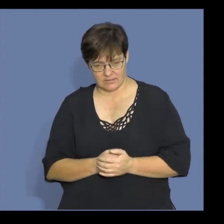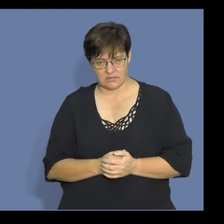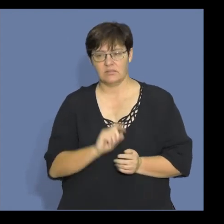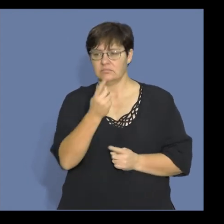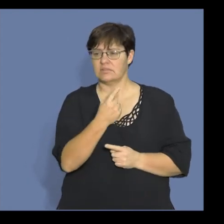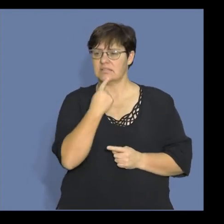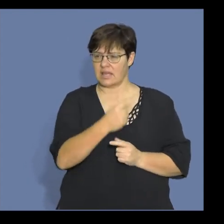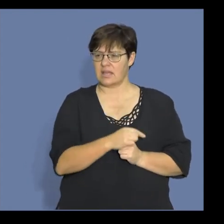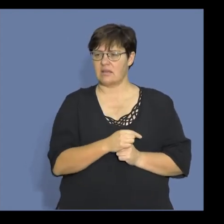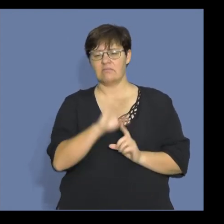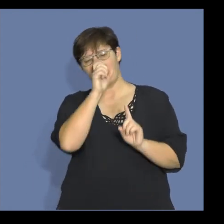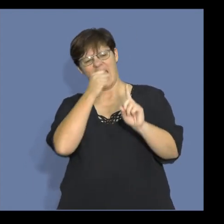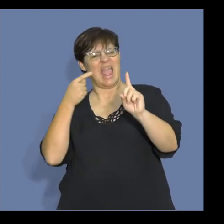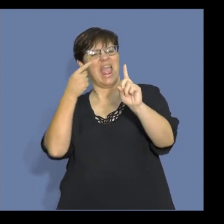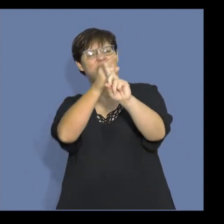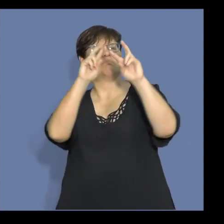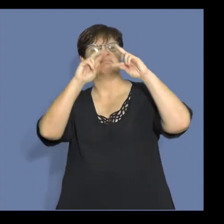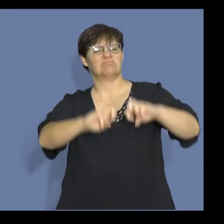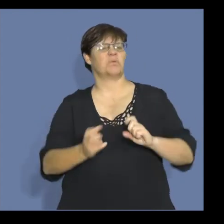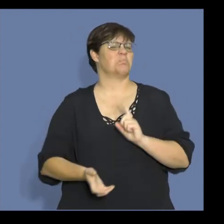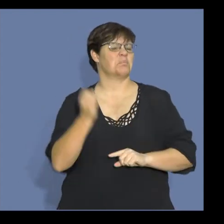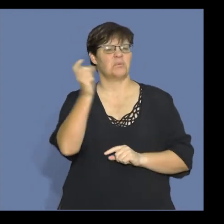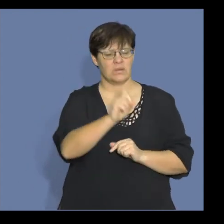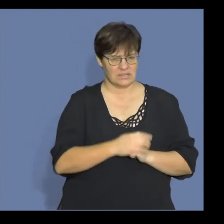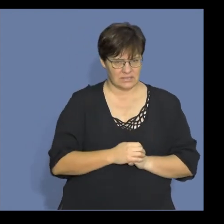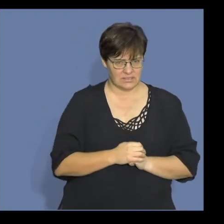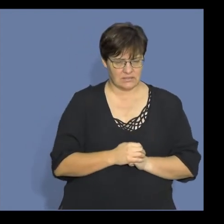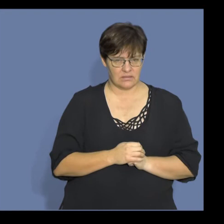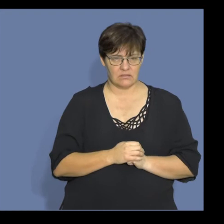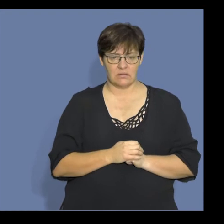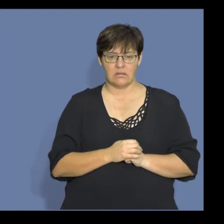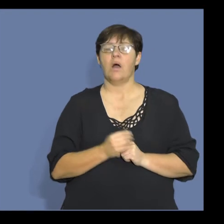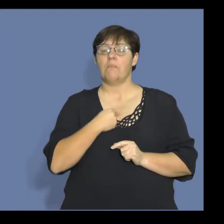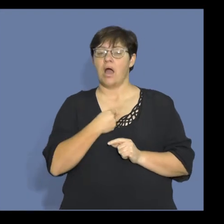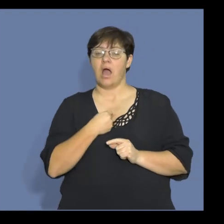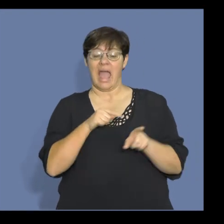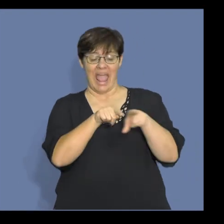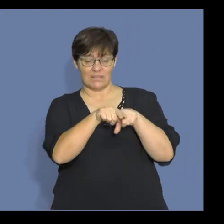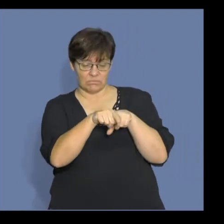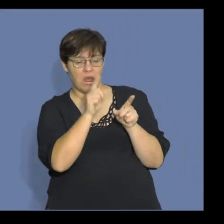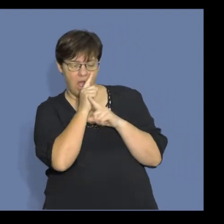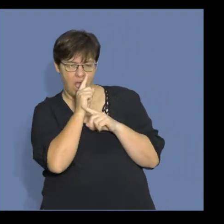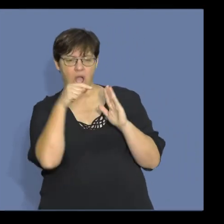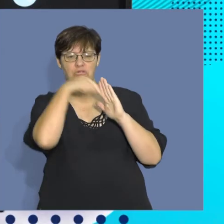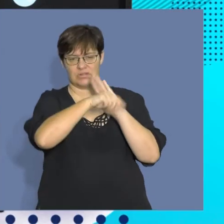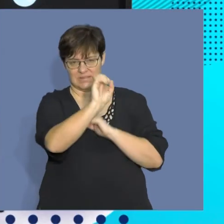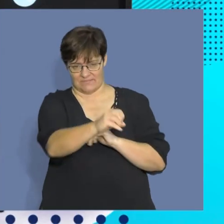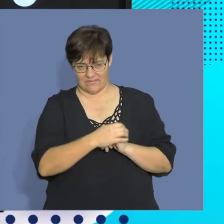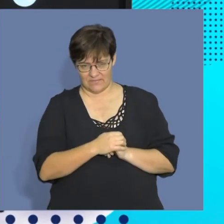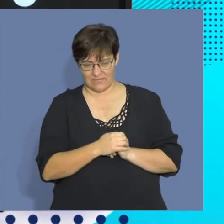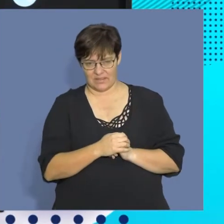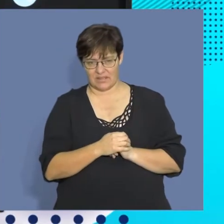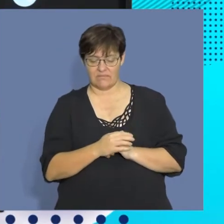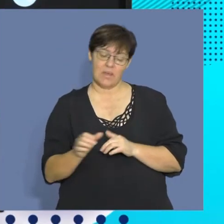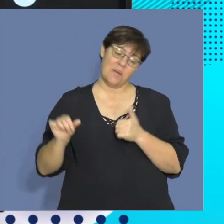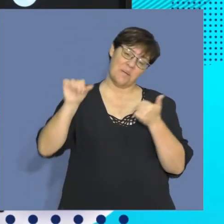is, state the aim of this investigation. It's important that we have context to any experiment. And as again, as I mentioned,